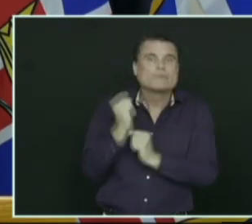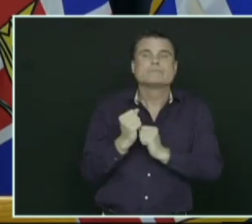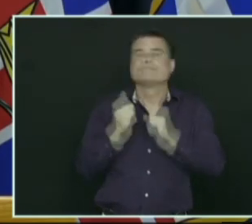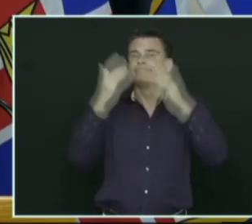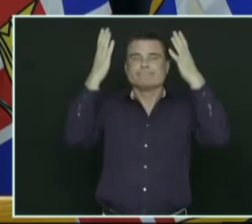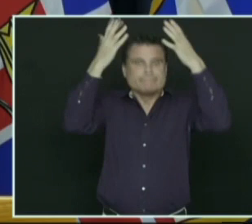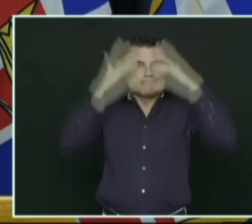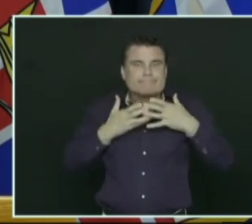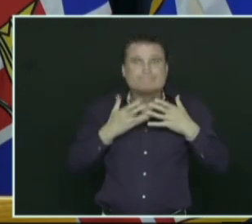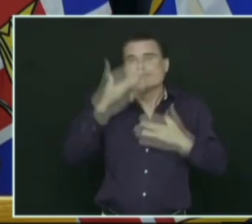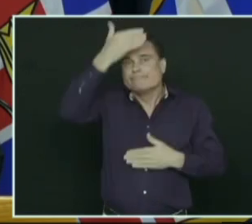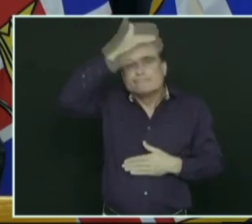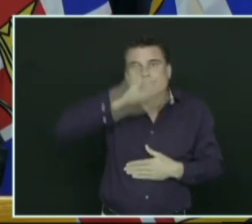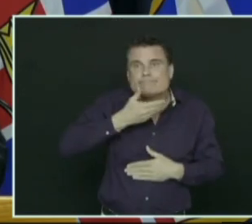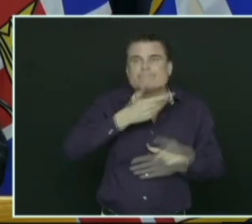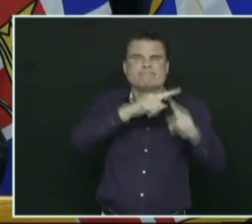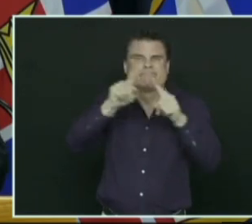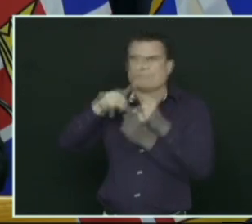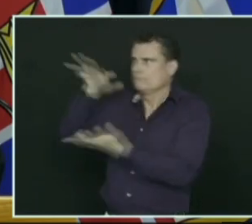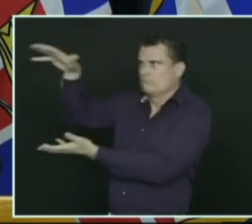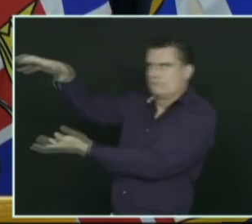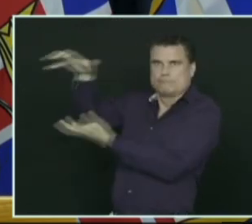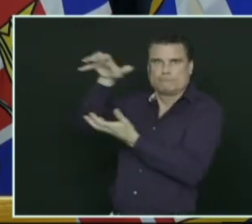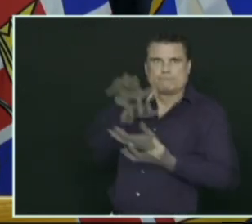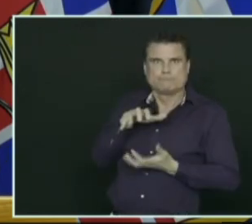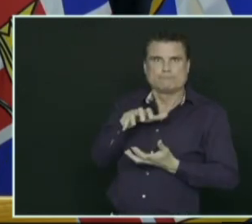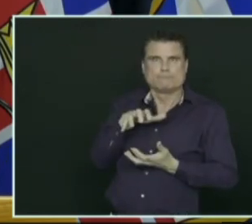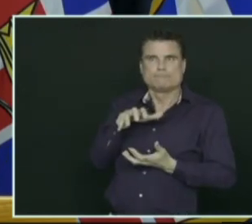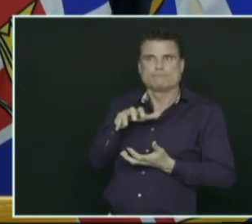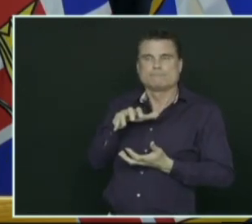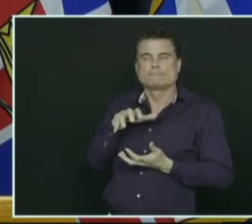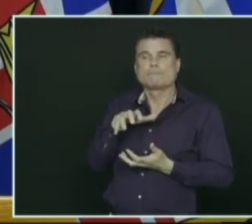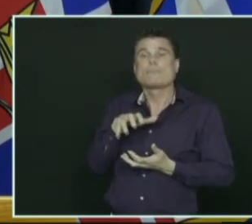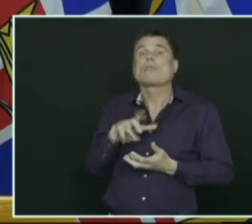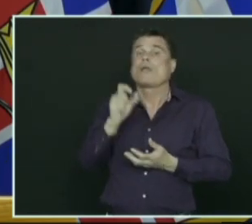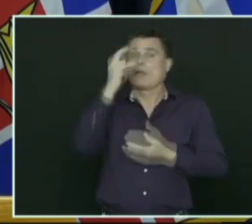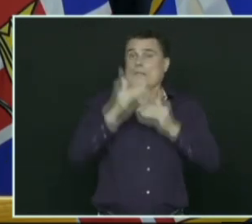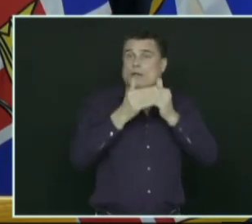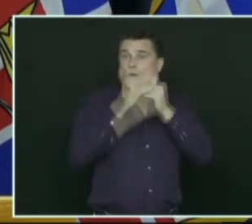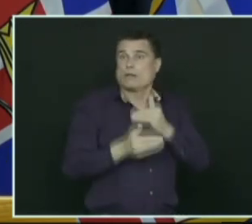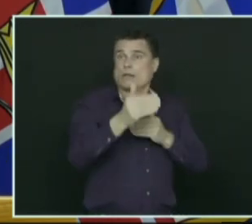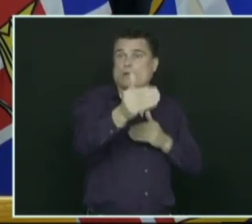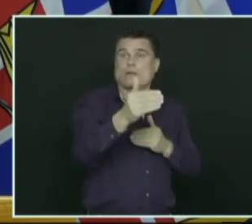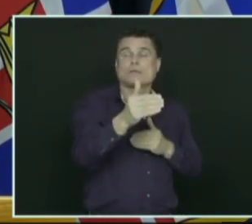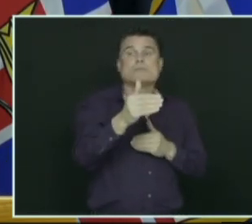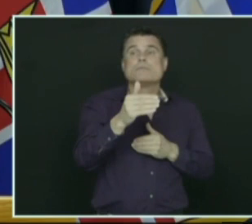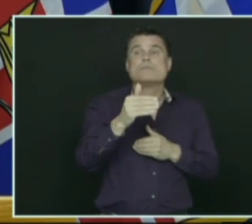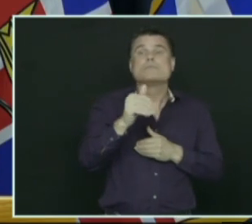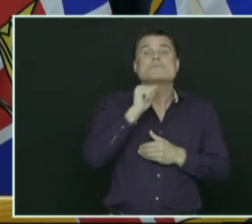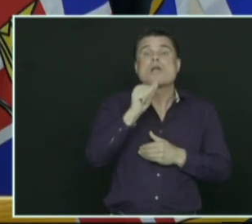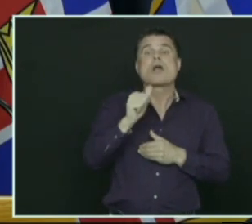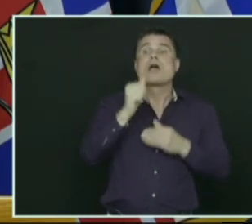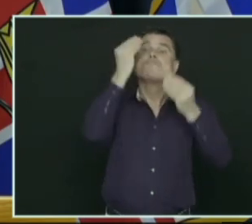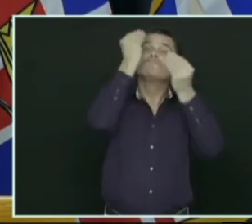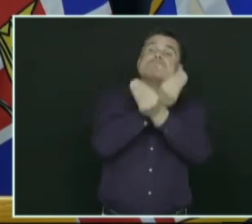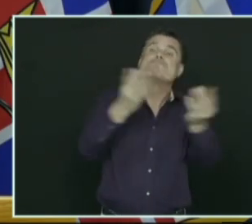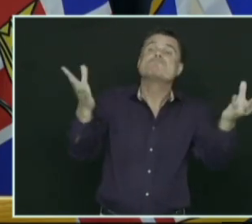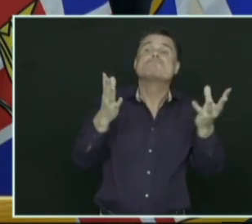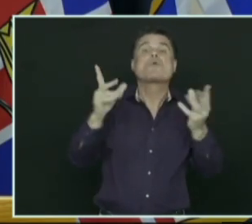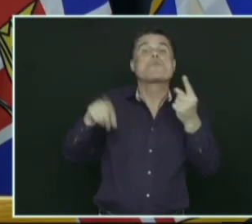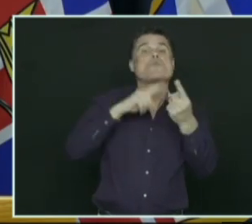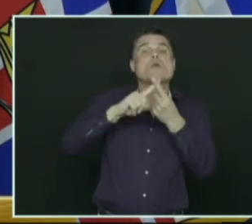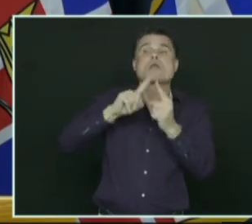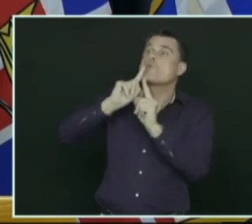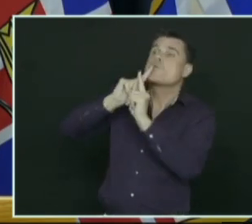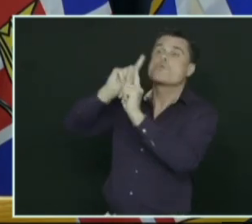BC public servants. We're very proud of their work, very proud of the fact that so many people who've come have now filled out, or all the